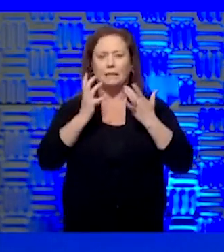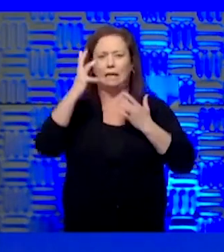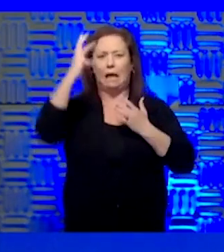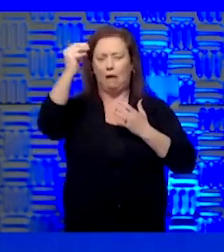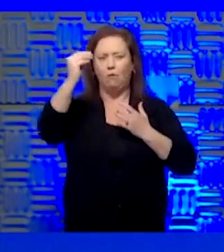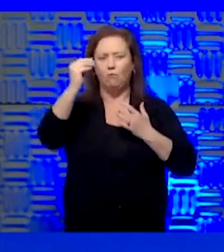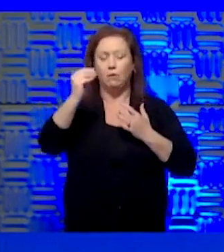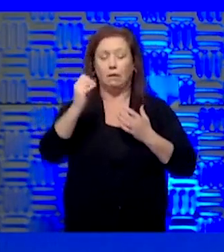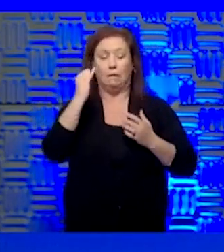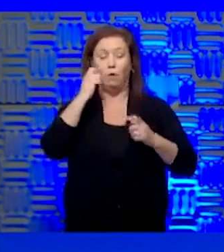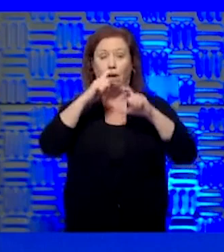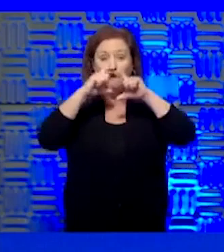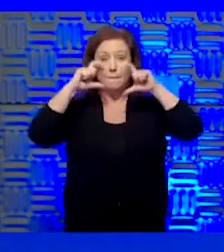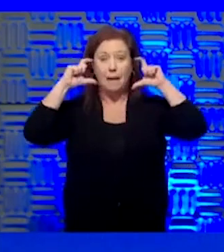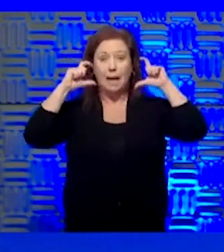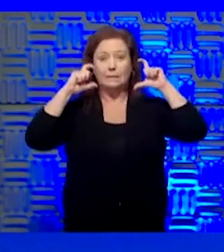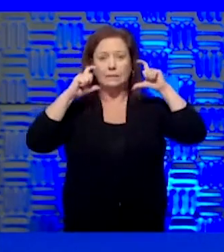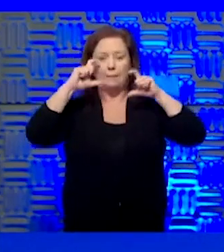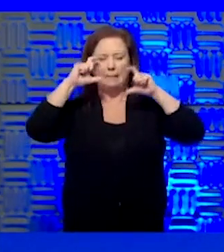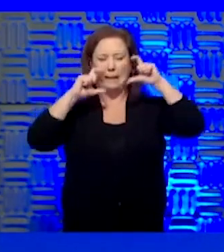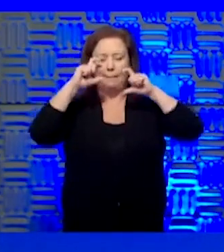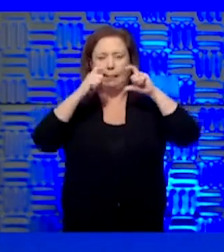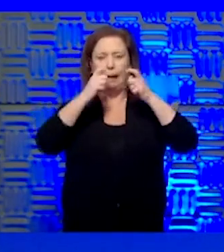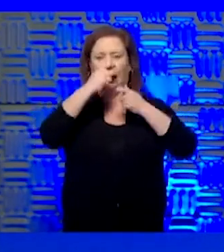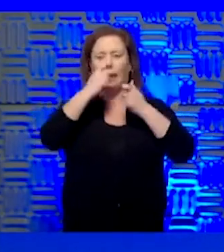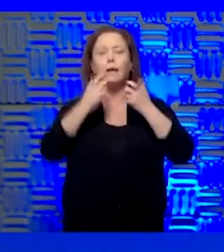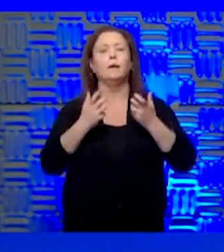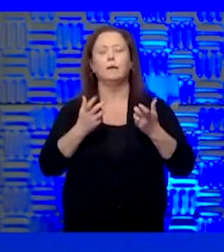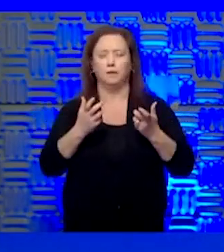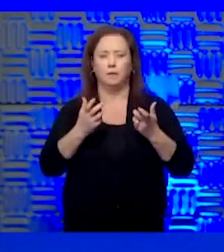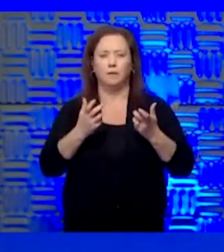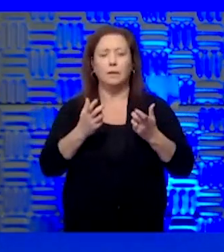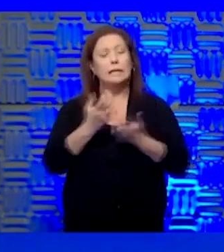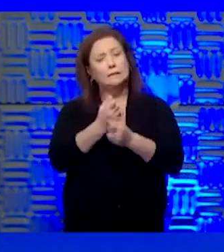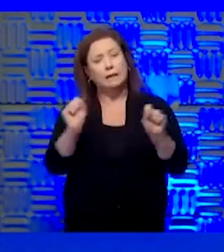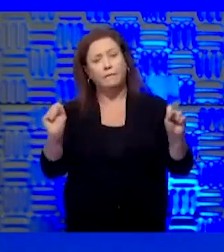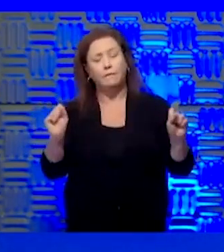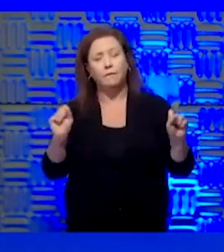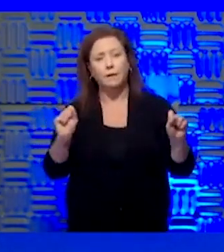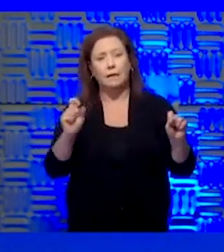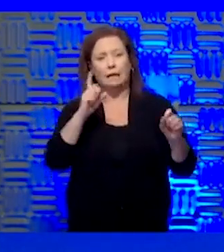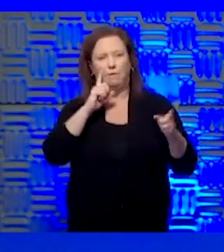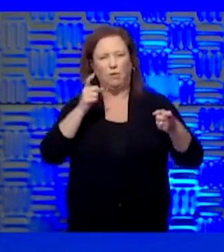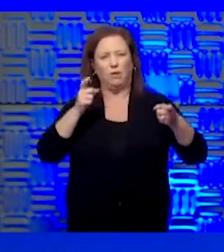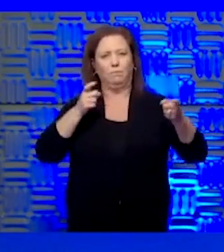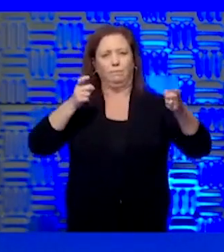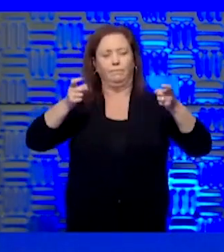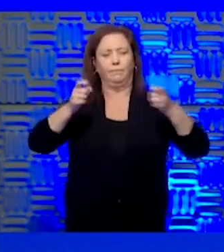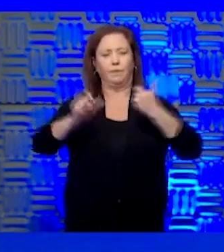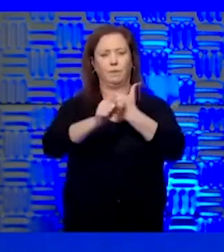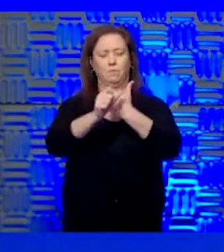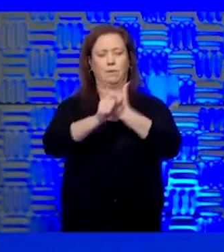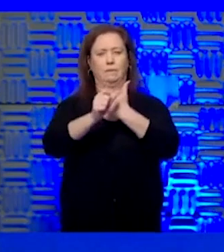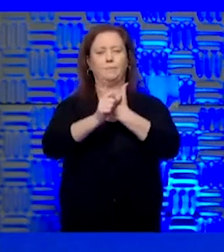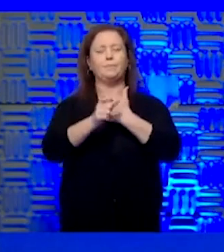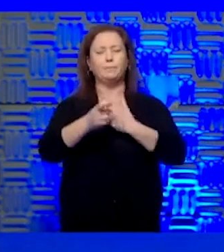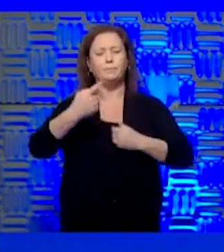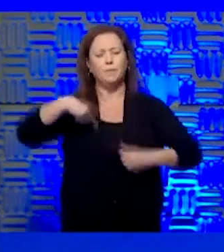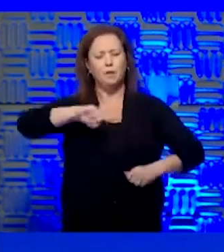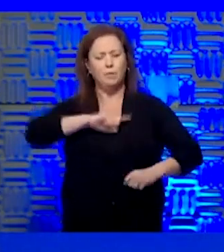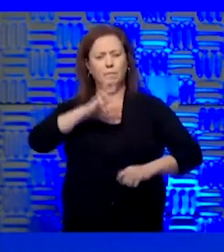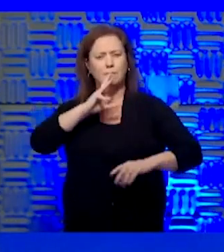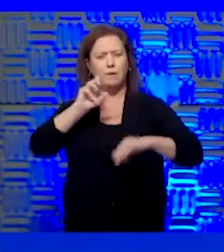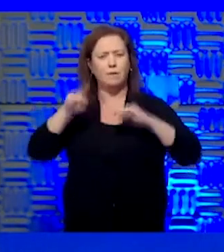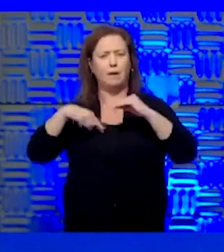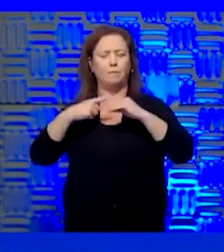public, or if you have a mask on and manipulating the mask. But it is safe if you can mitigate those risks. And that's what we have been talking about.